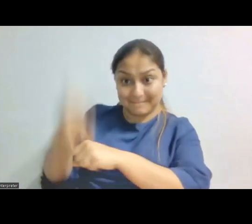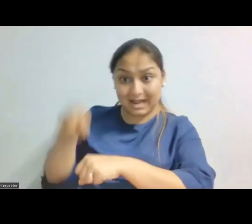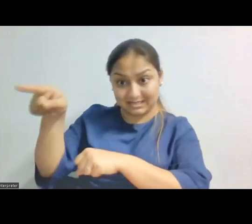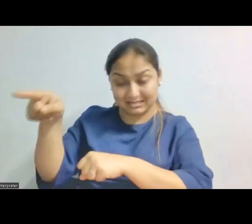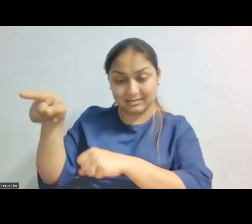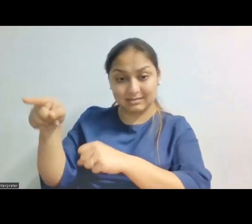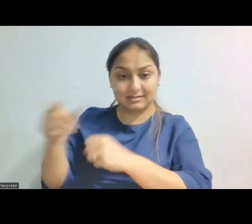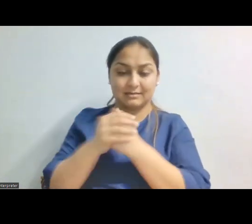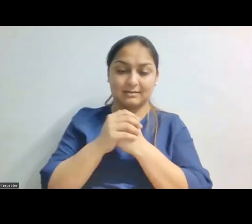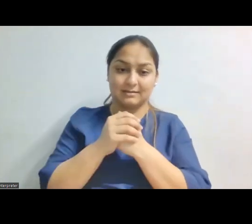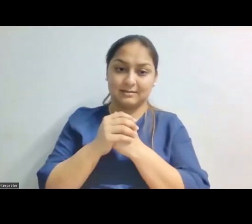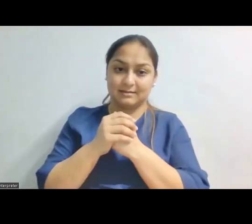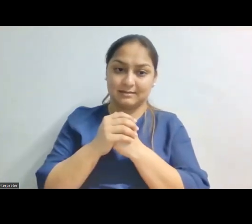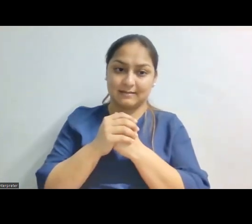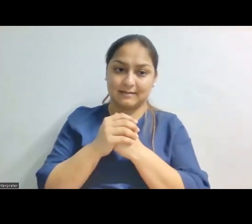in